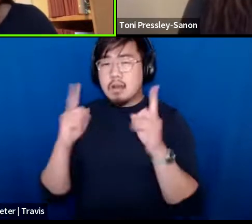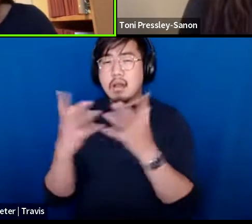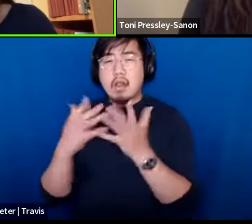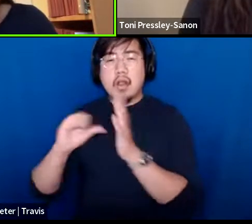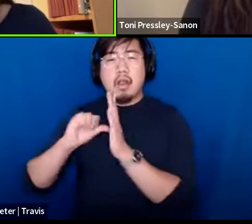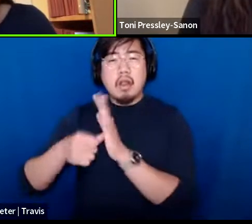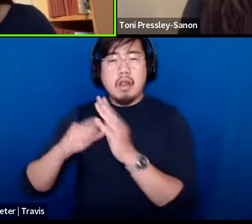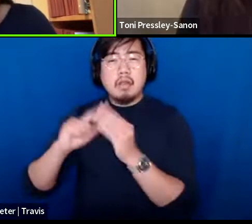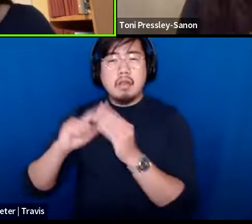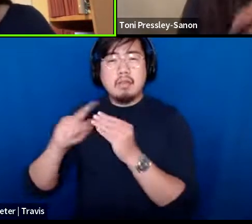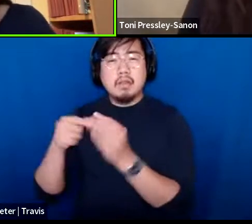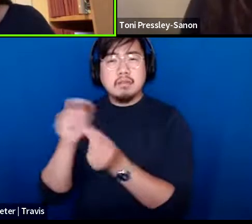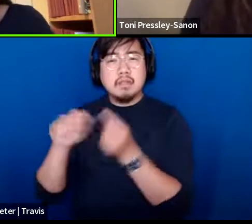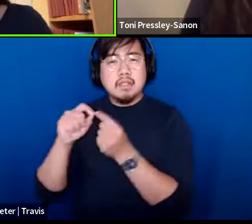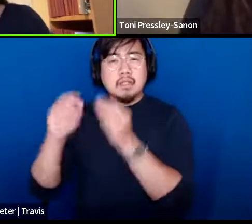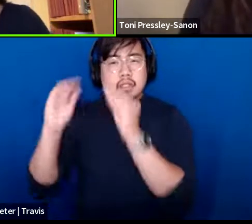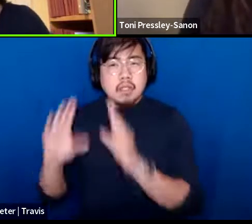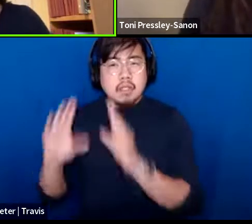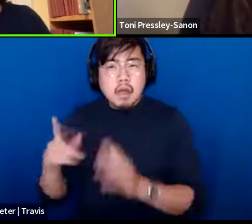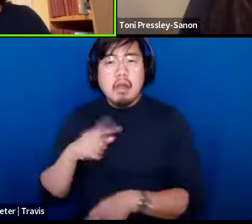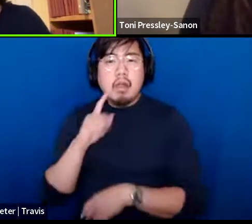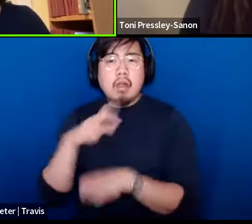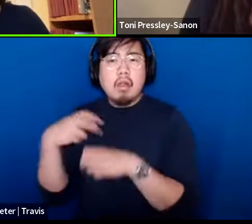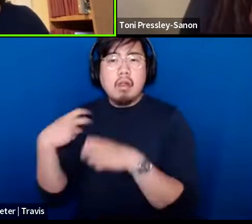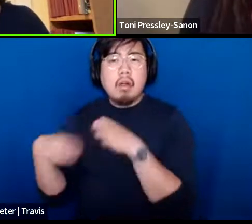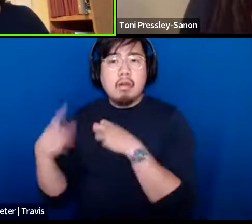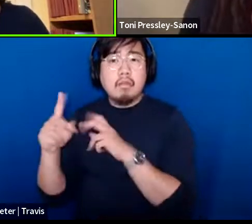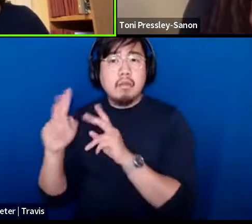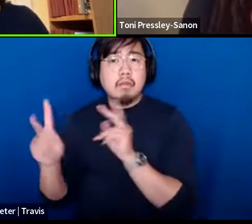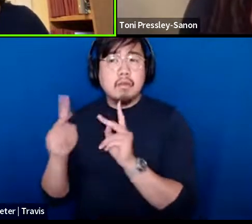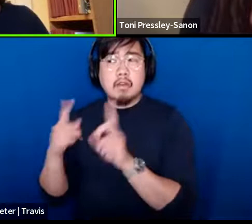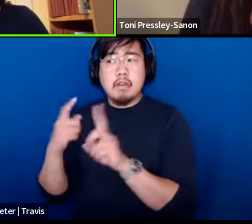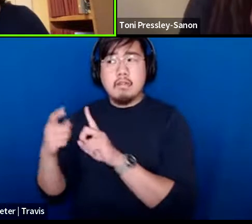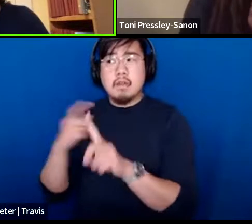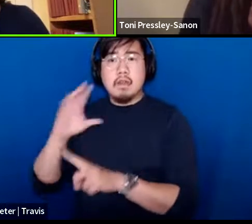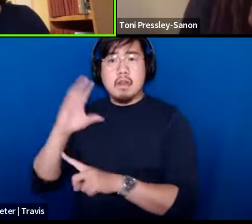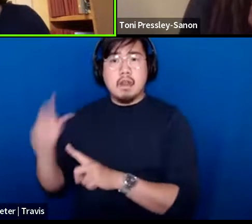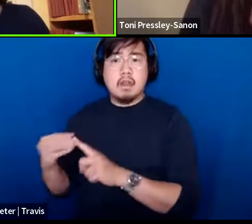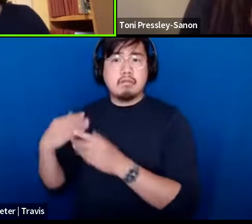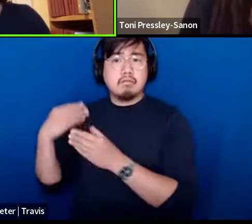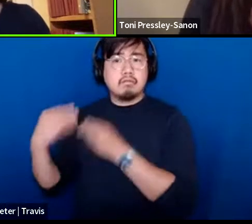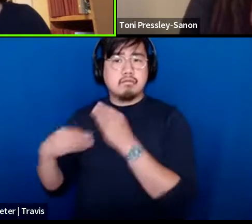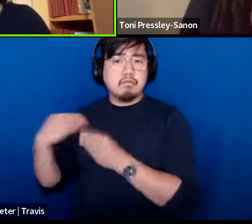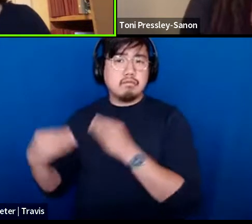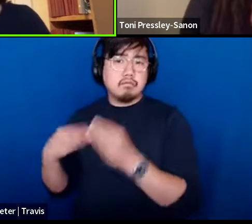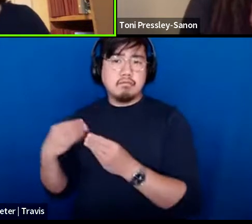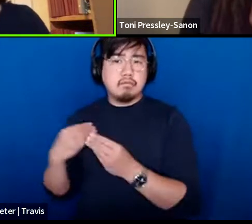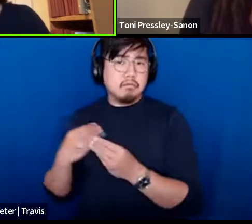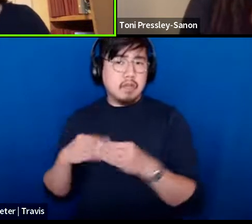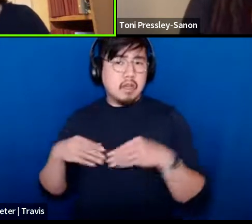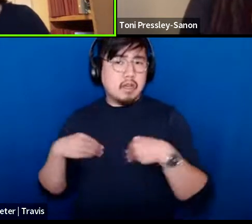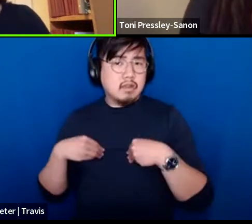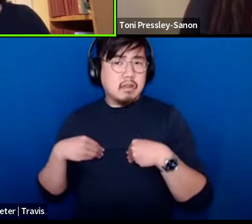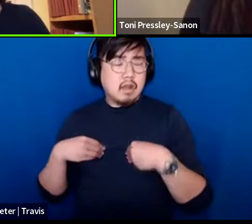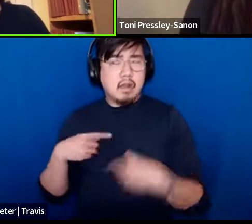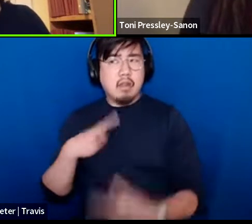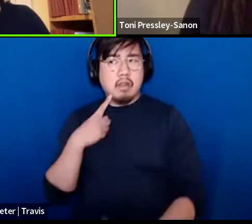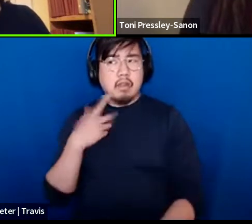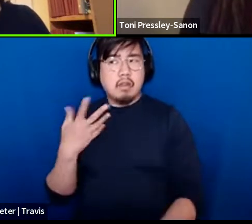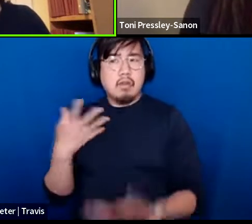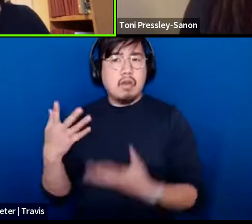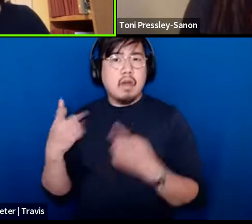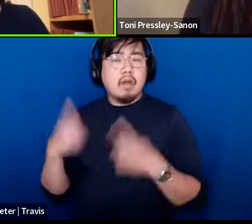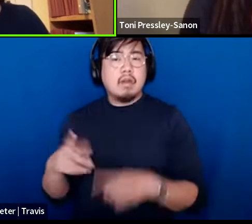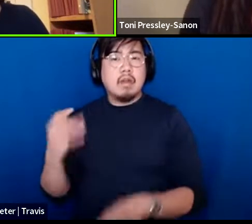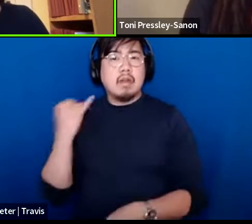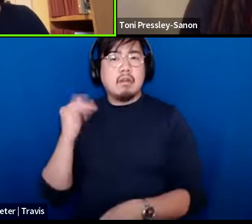specific teachings that I thought were very hard for people mm-hmm. of African descent to digest. Mm-hmm. You know, I was really thinking, like, what happens when your